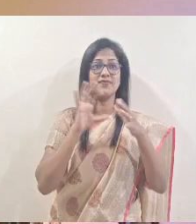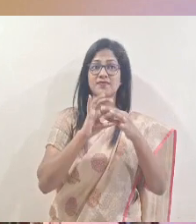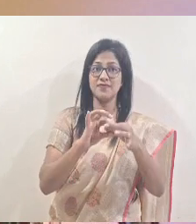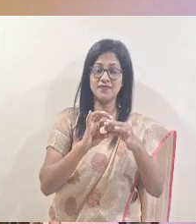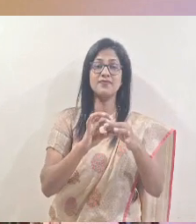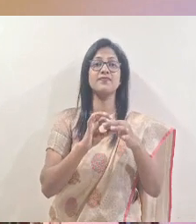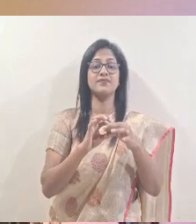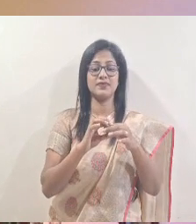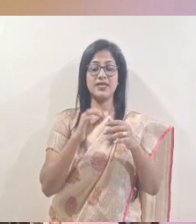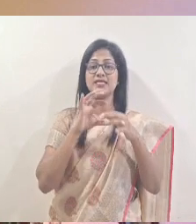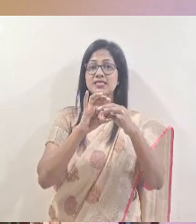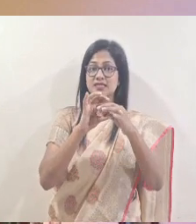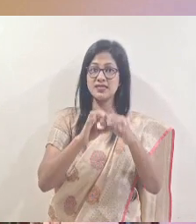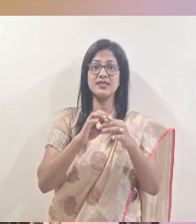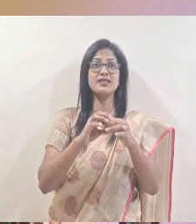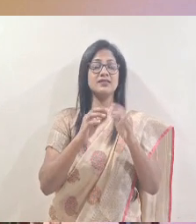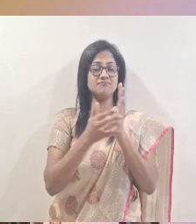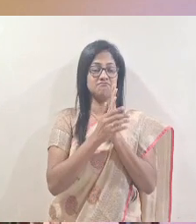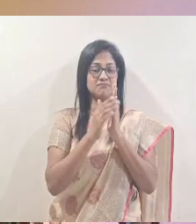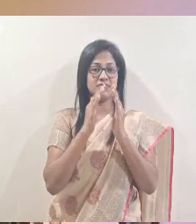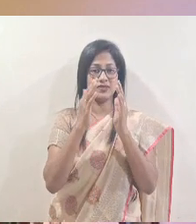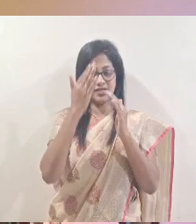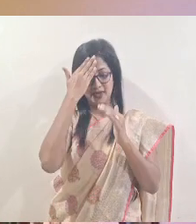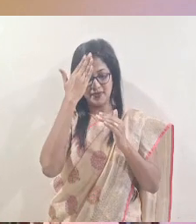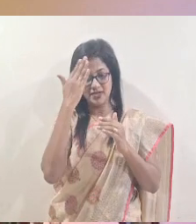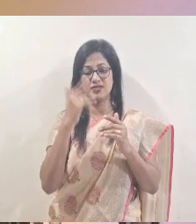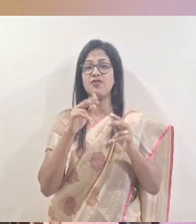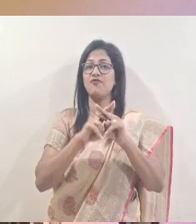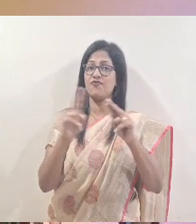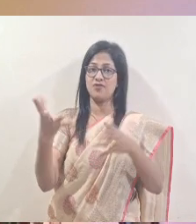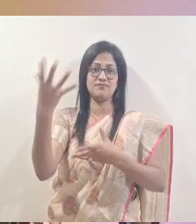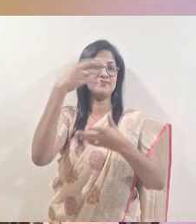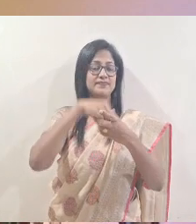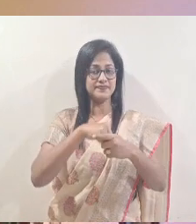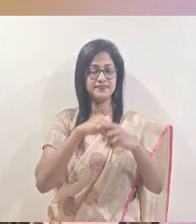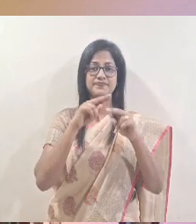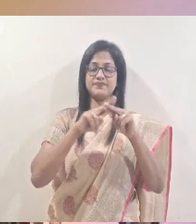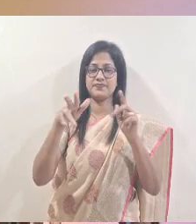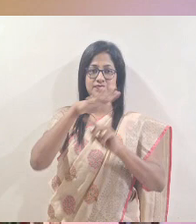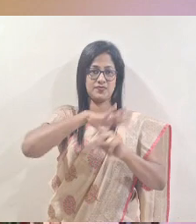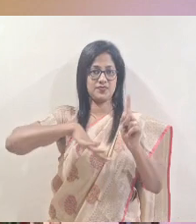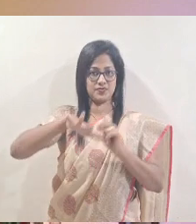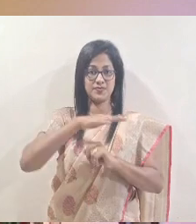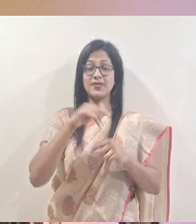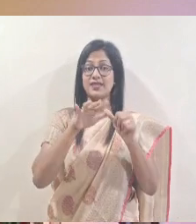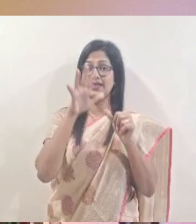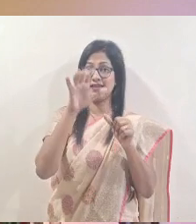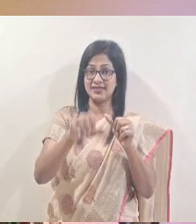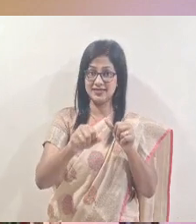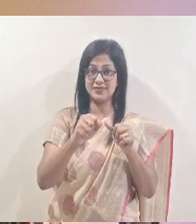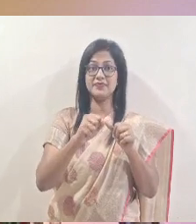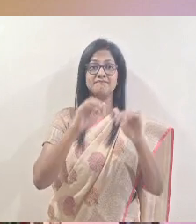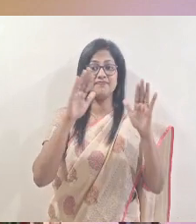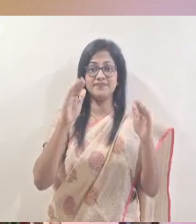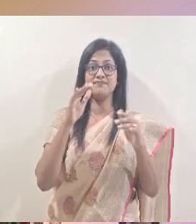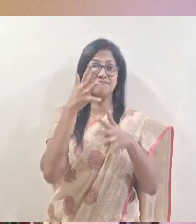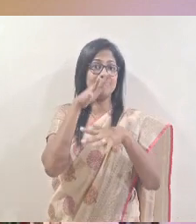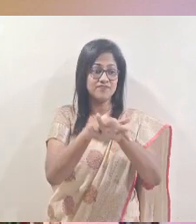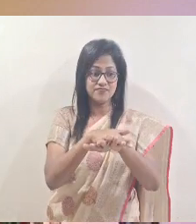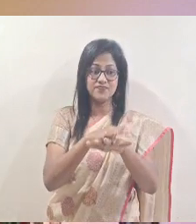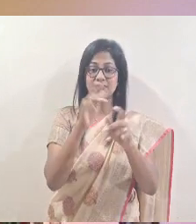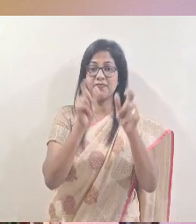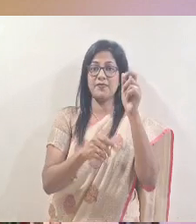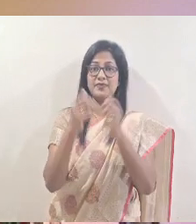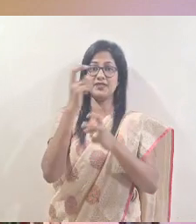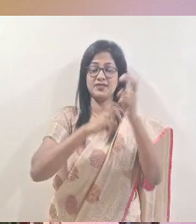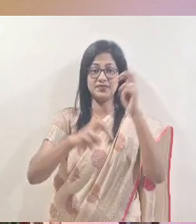of their socioeconomic situation or physical abilities, may fully participate in society. The accessibility and inclusivity